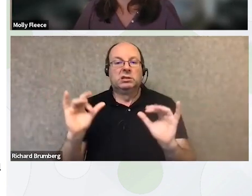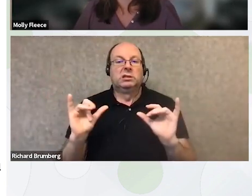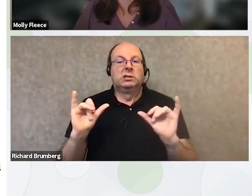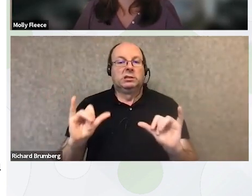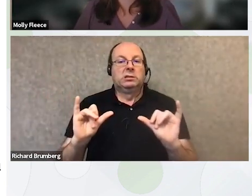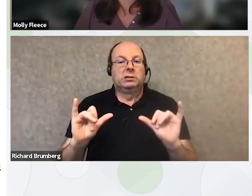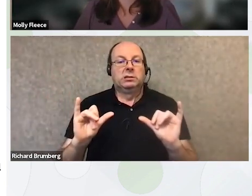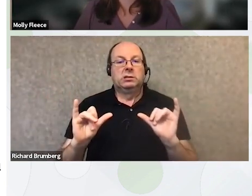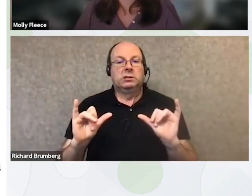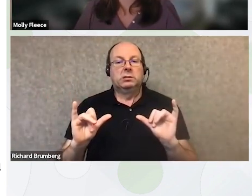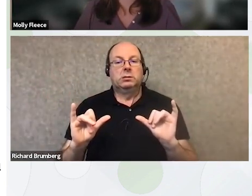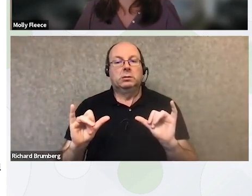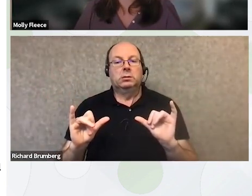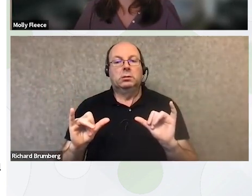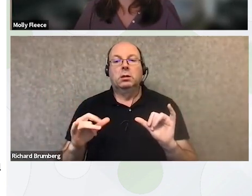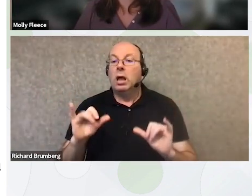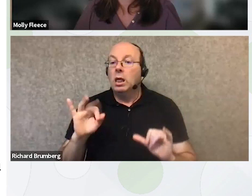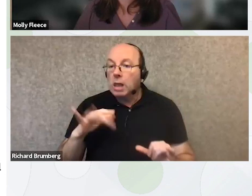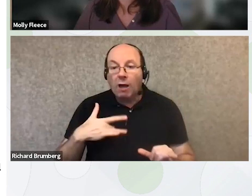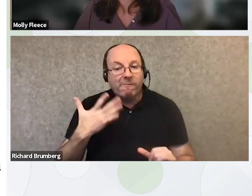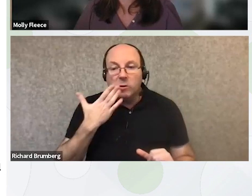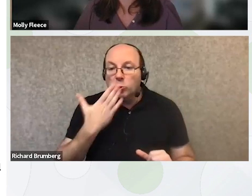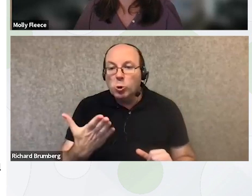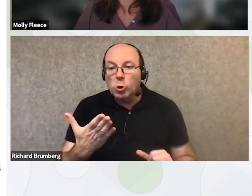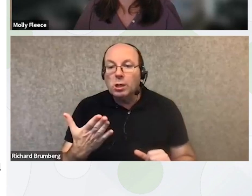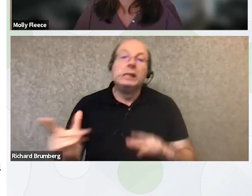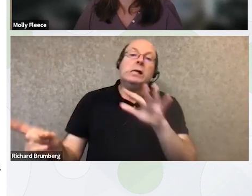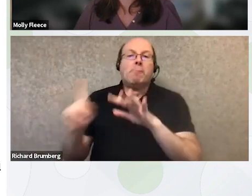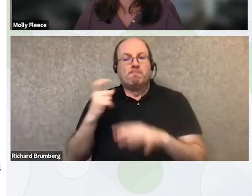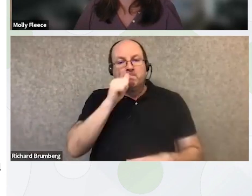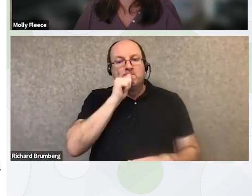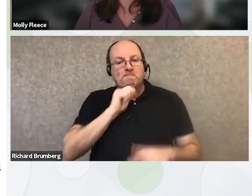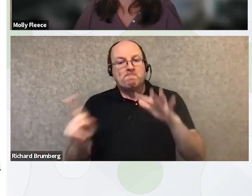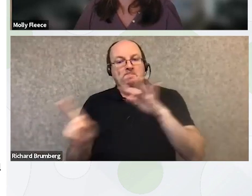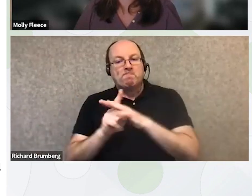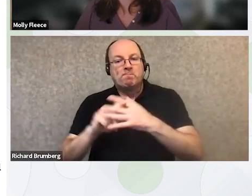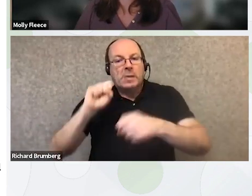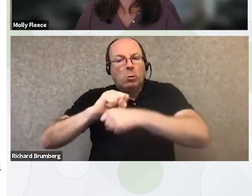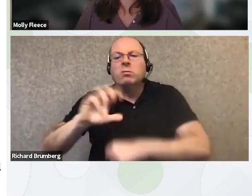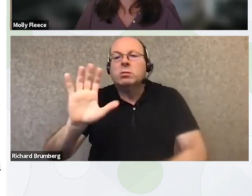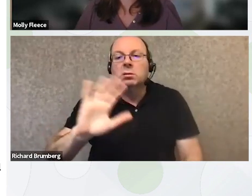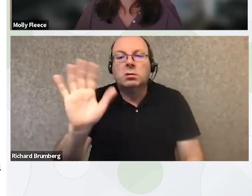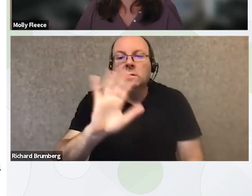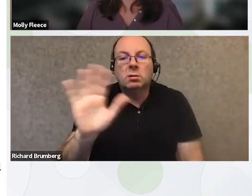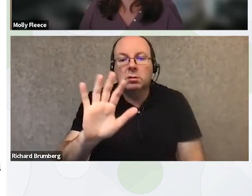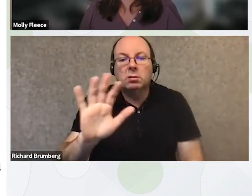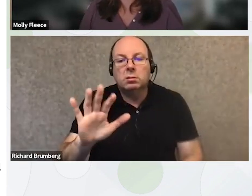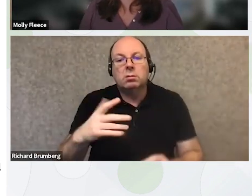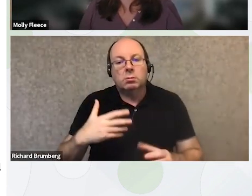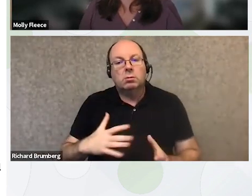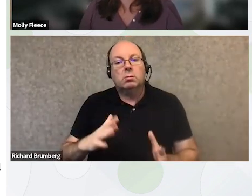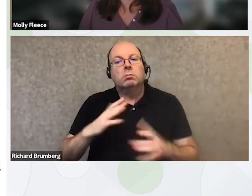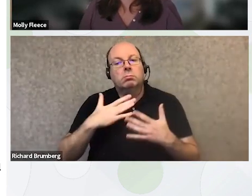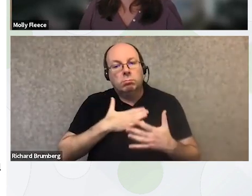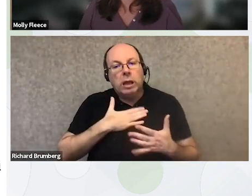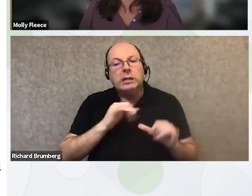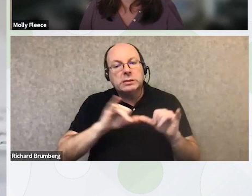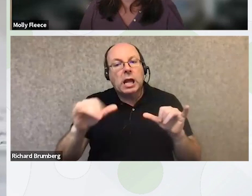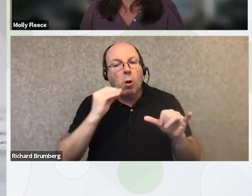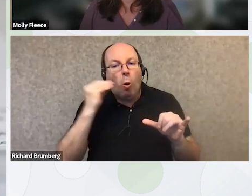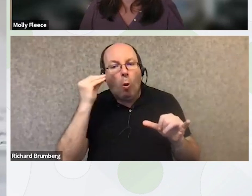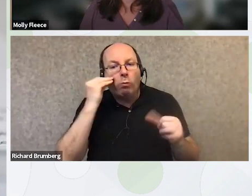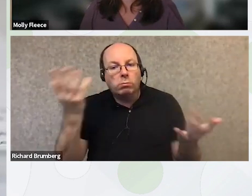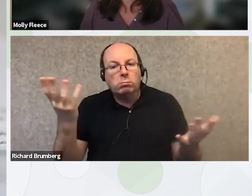to show up if we are not feeling at our best, and that it is advised to stay home if you were feeling sick.